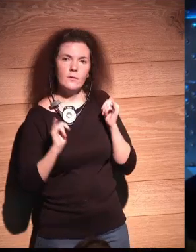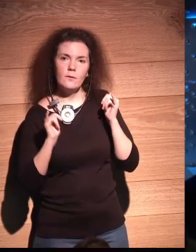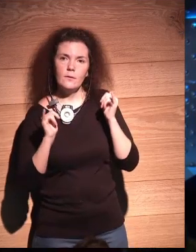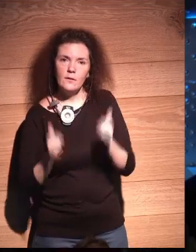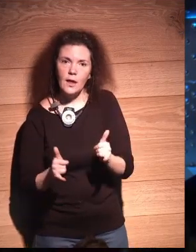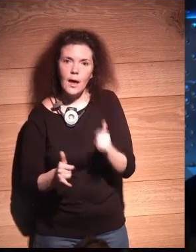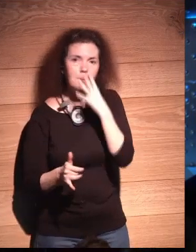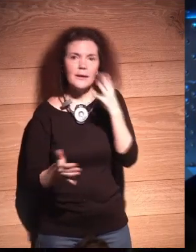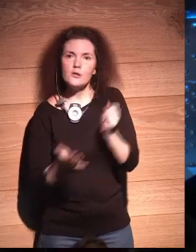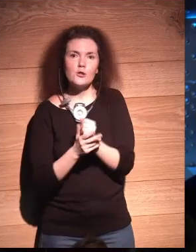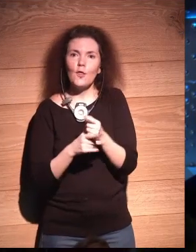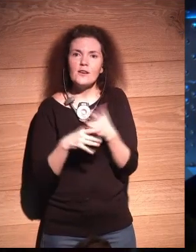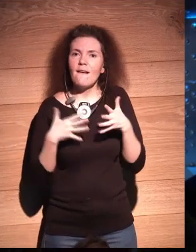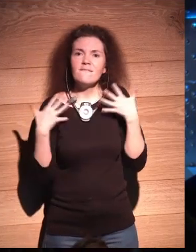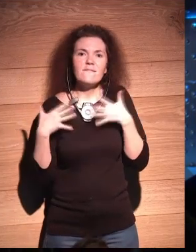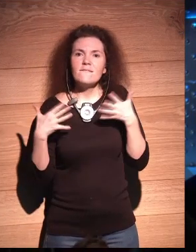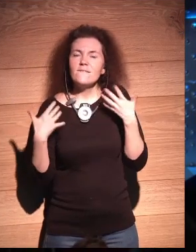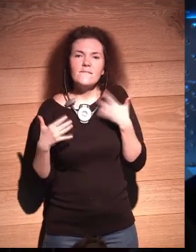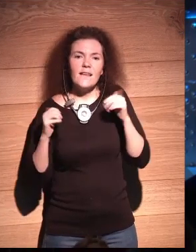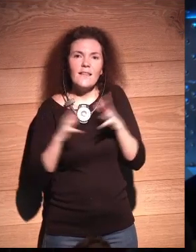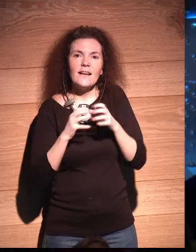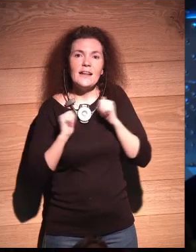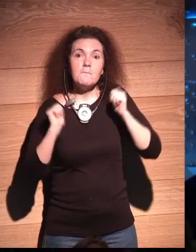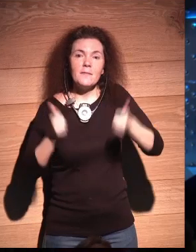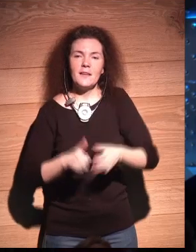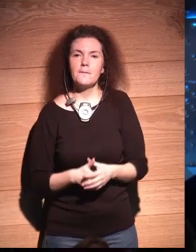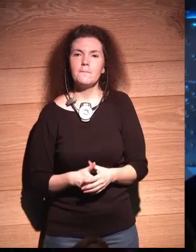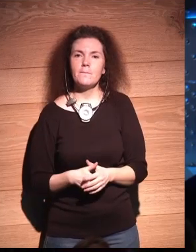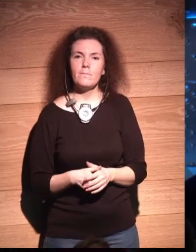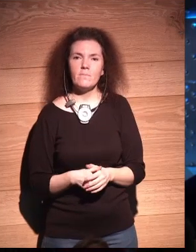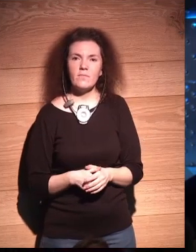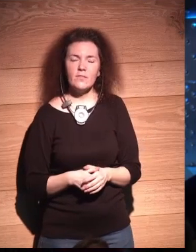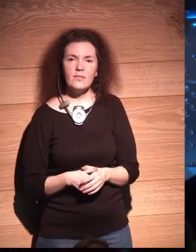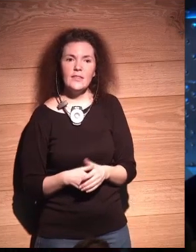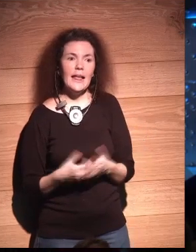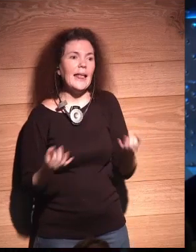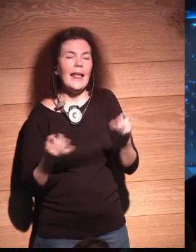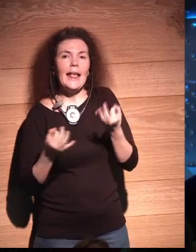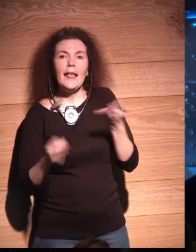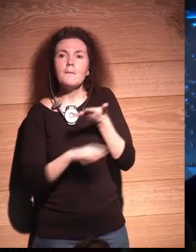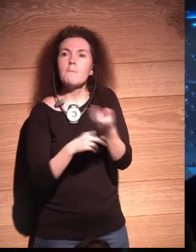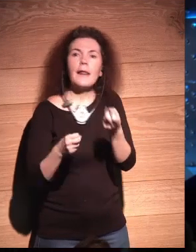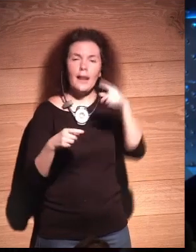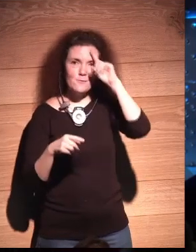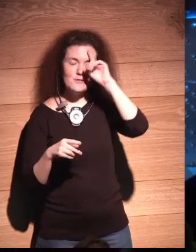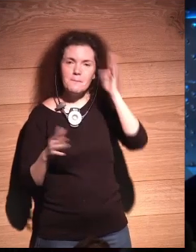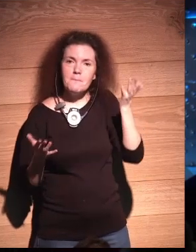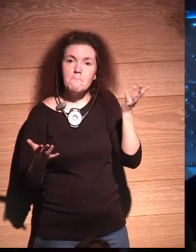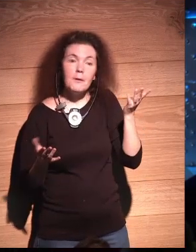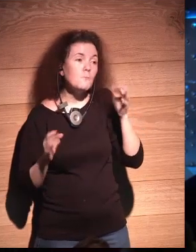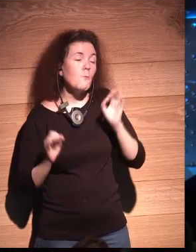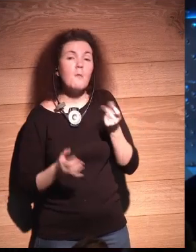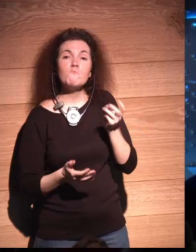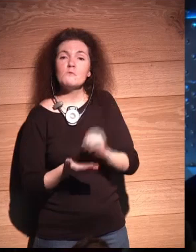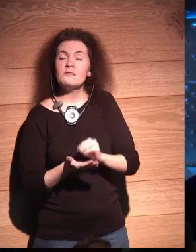it? What is this? It's not the dog run. It's not, what is this? They didn't know why they were there. Like the way a lot of people don't know why they're at a concert